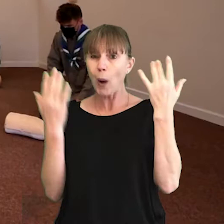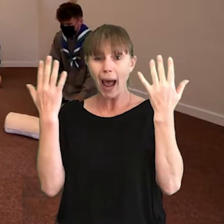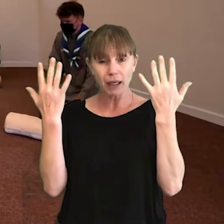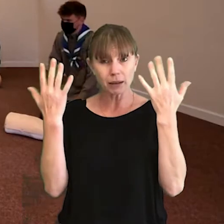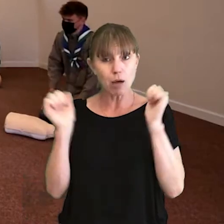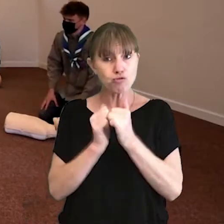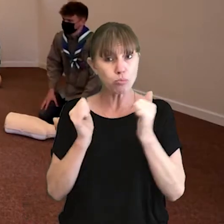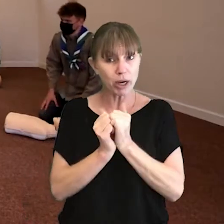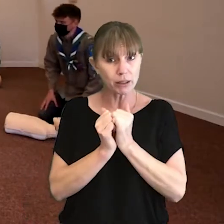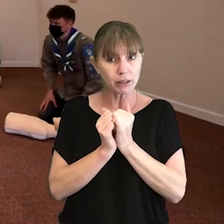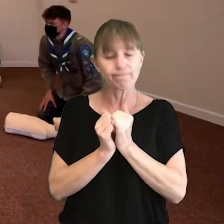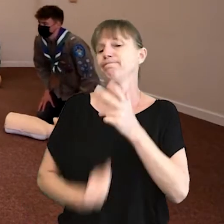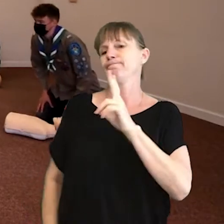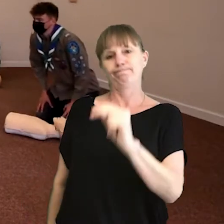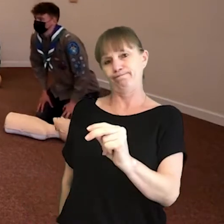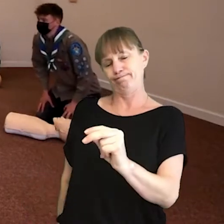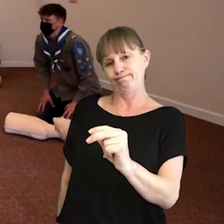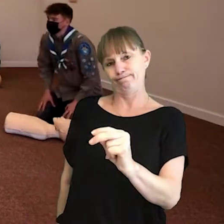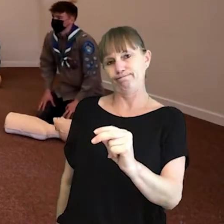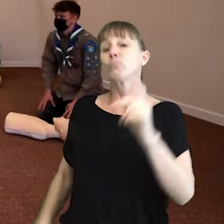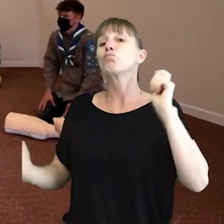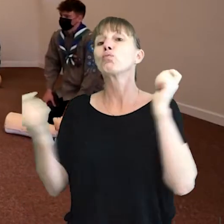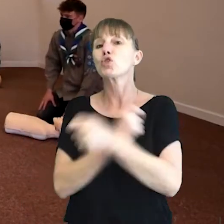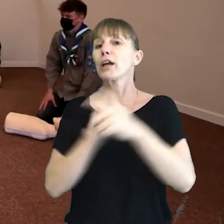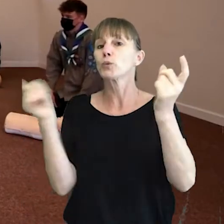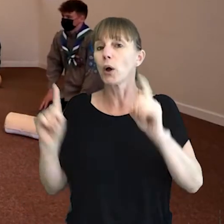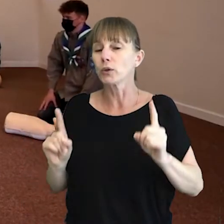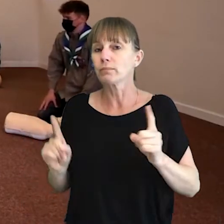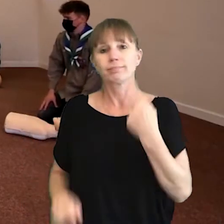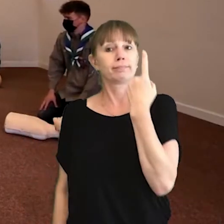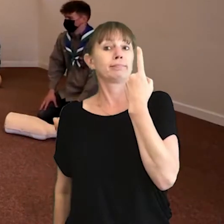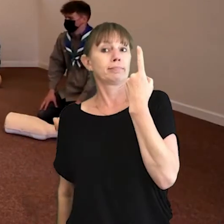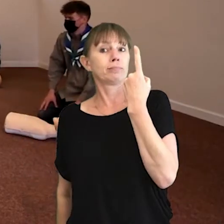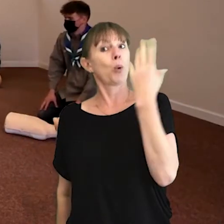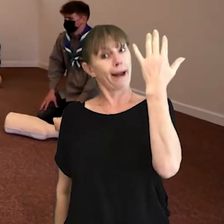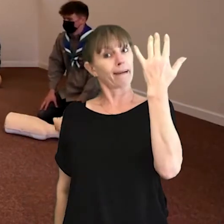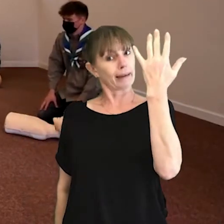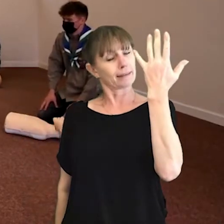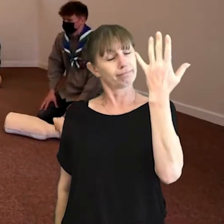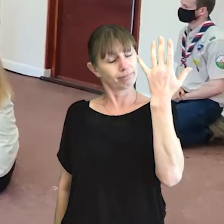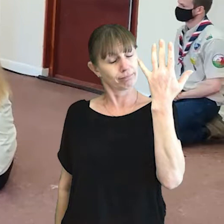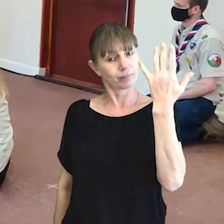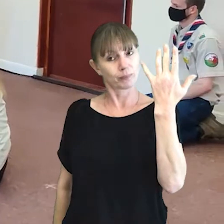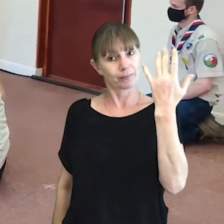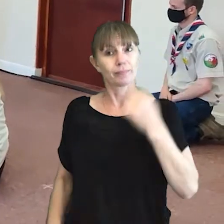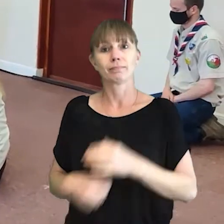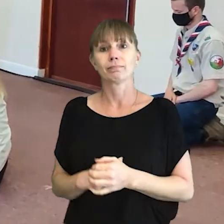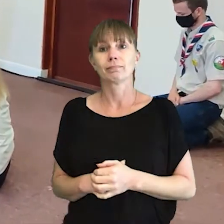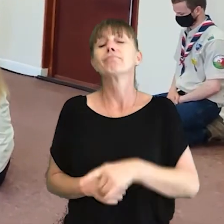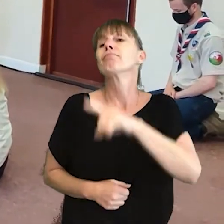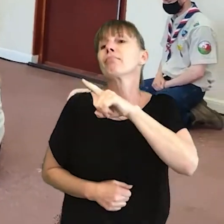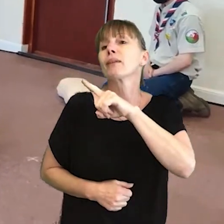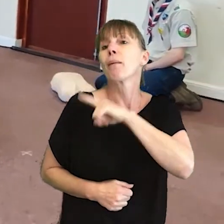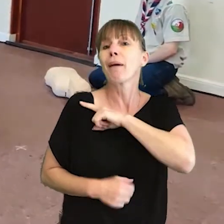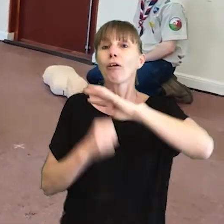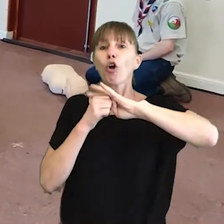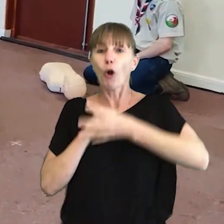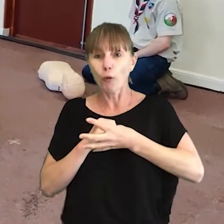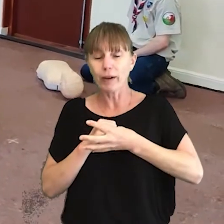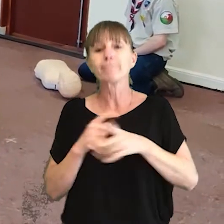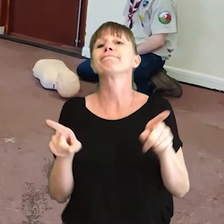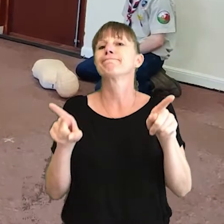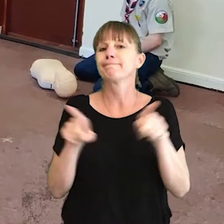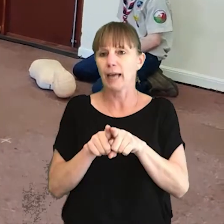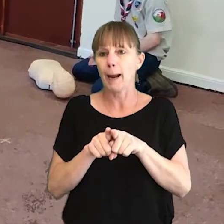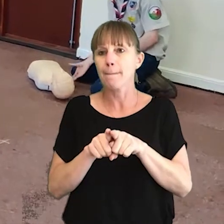be appropriate? No. So what could we change? We could go to 1 hand. So because of COVID, we're going to do exactly the